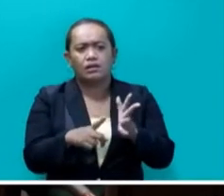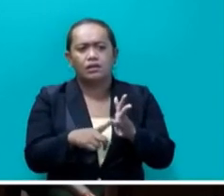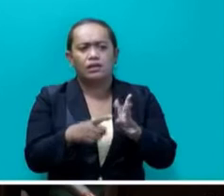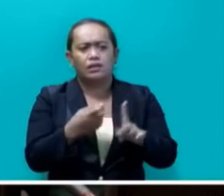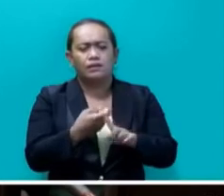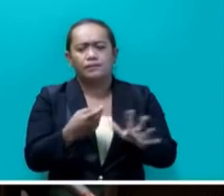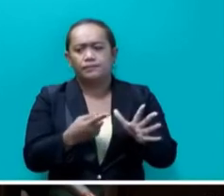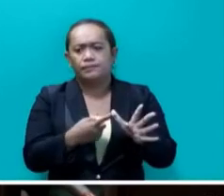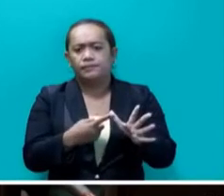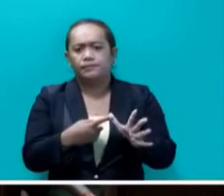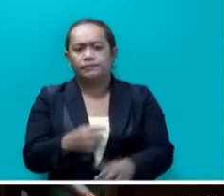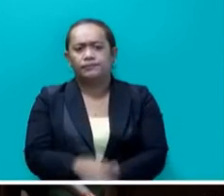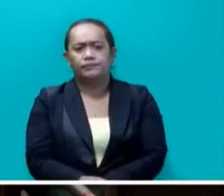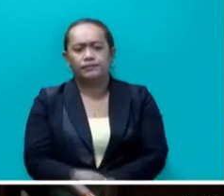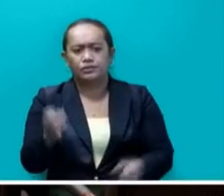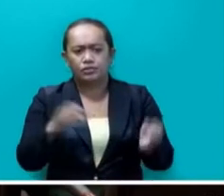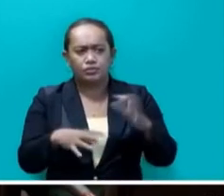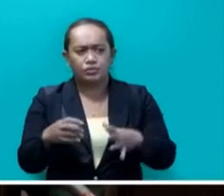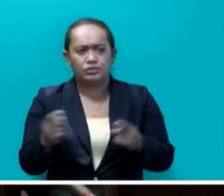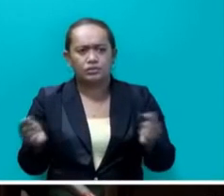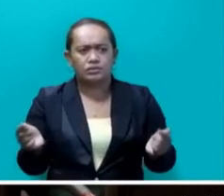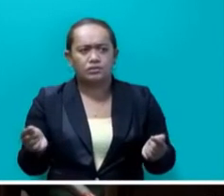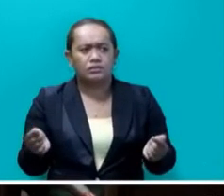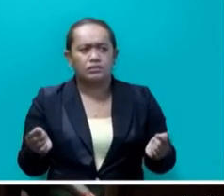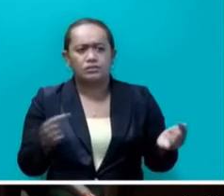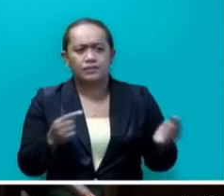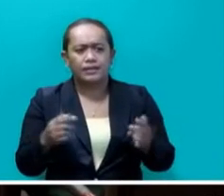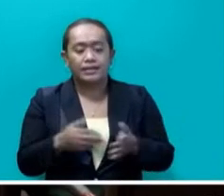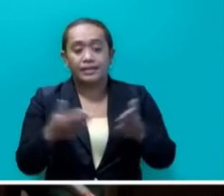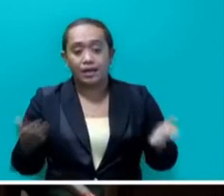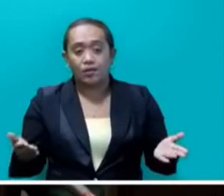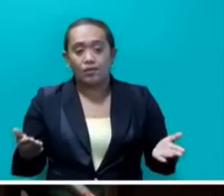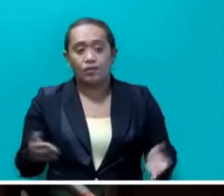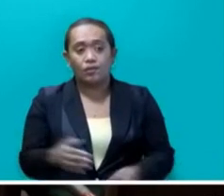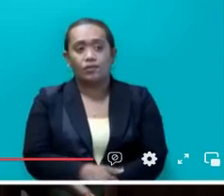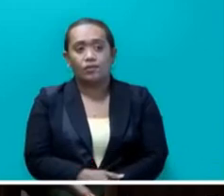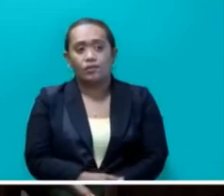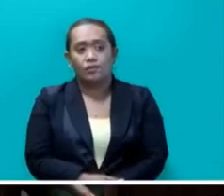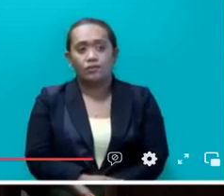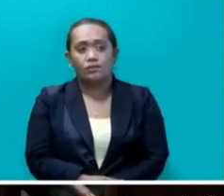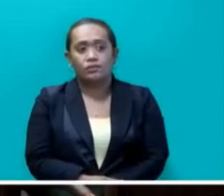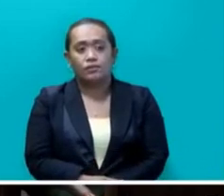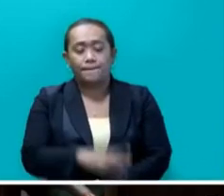Member for his contribution to the debate. I now give the floor to the Honourable Minister Fayez Quaid.